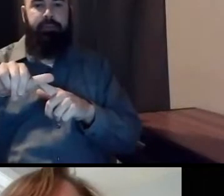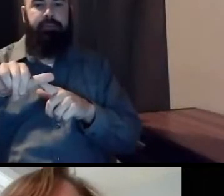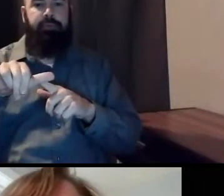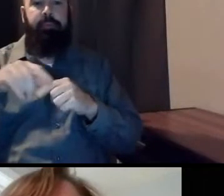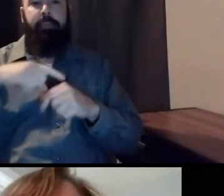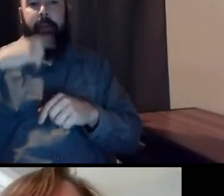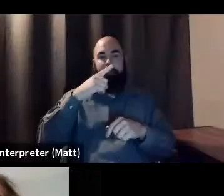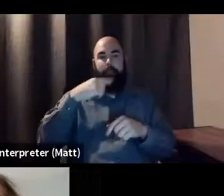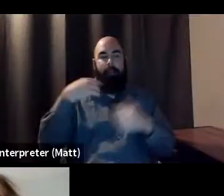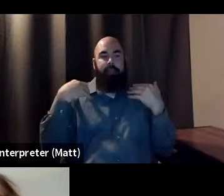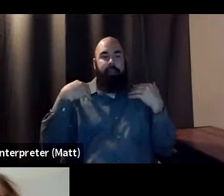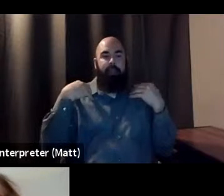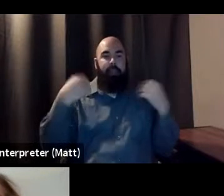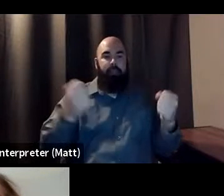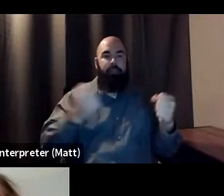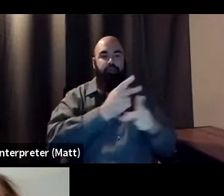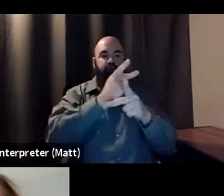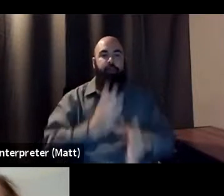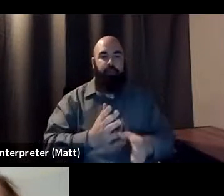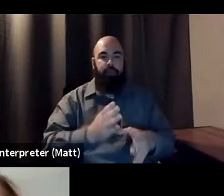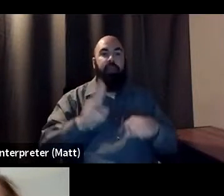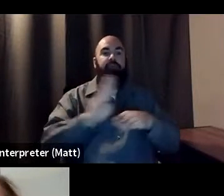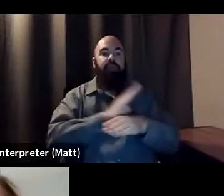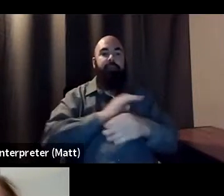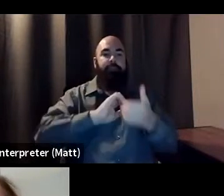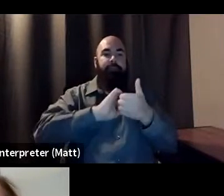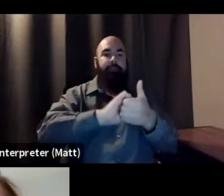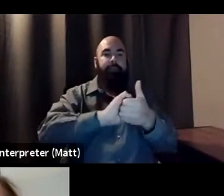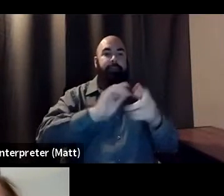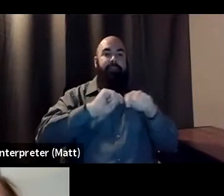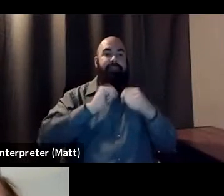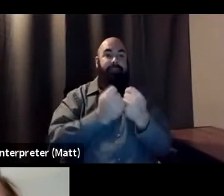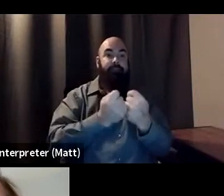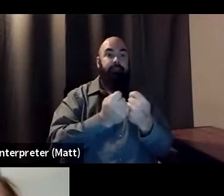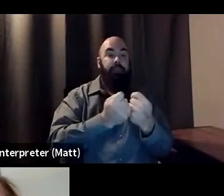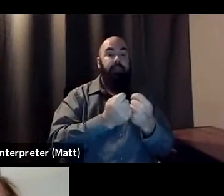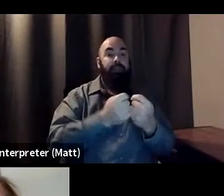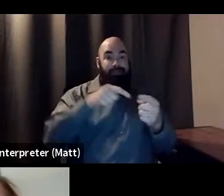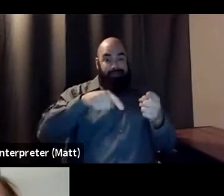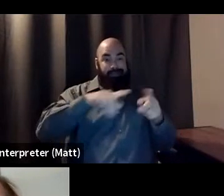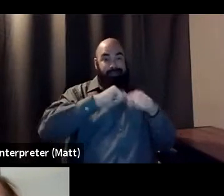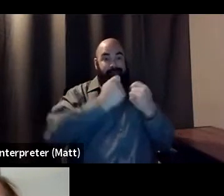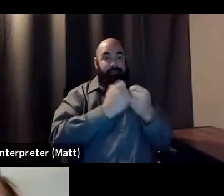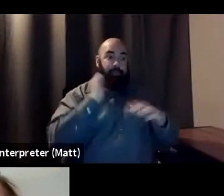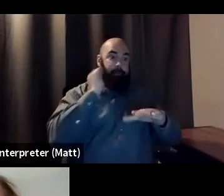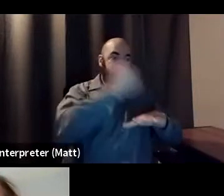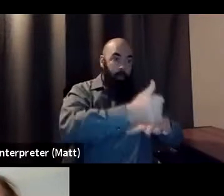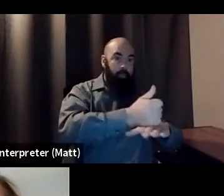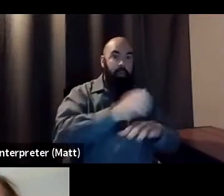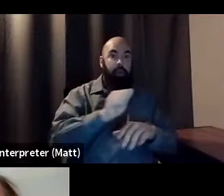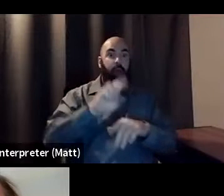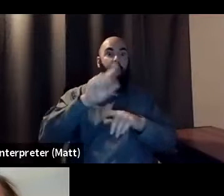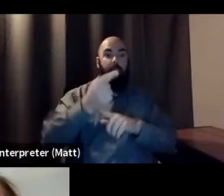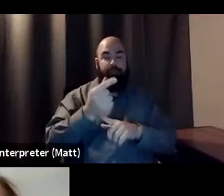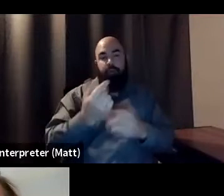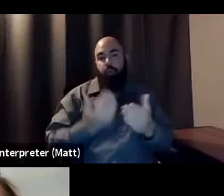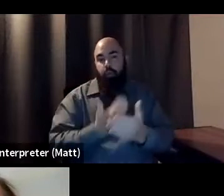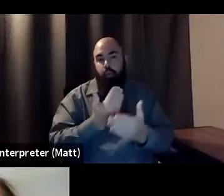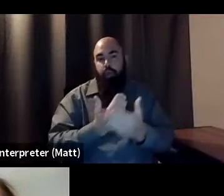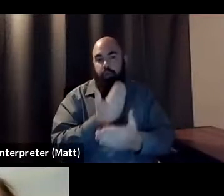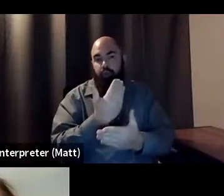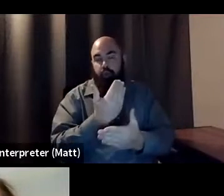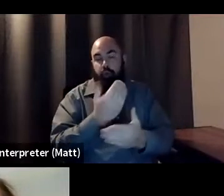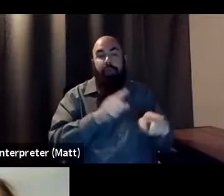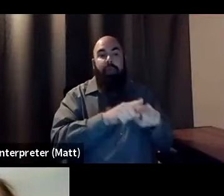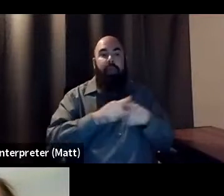New River Valley's Business Continuity Team. Our team's fairly new. We were stood up in August by the local localities in